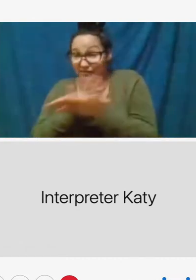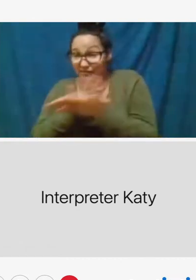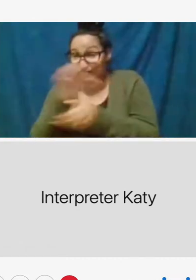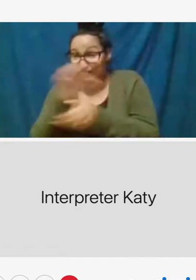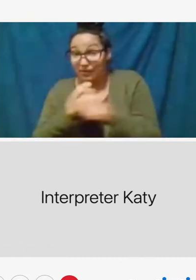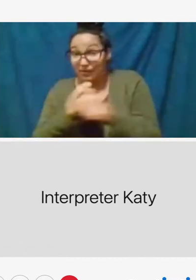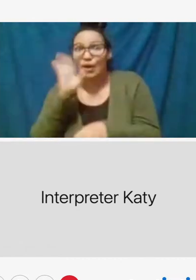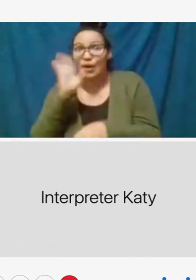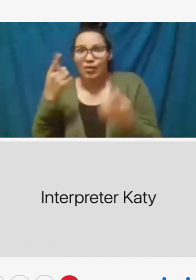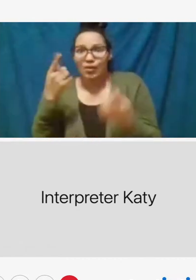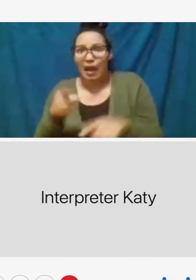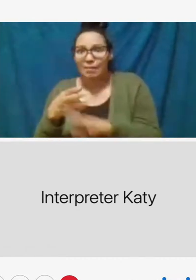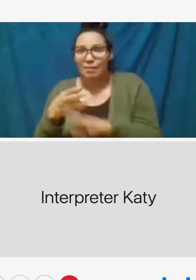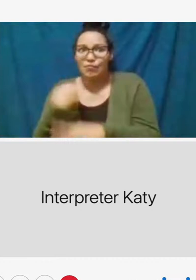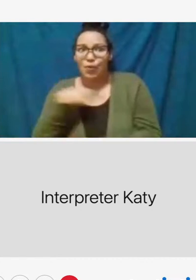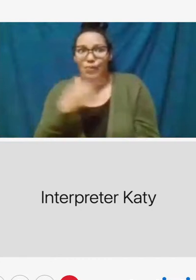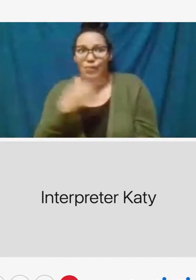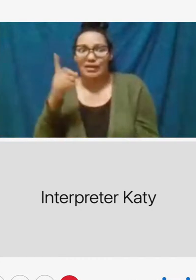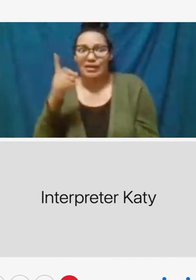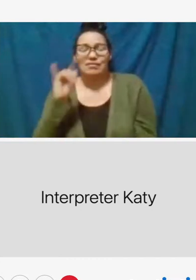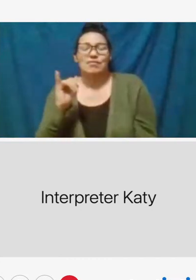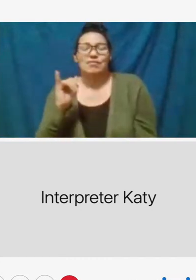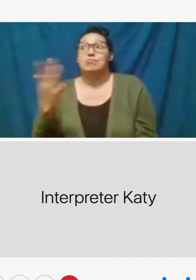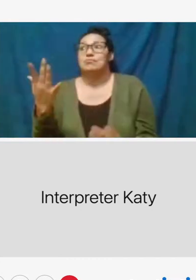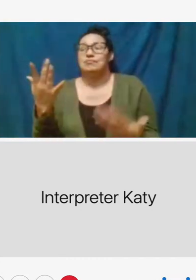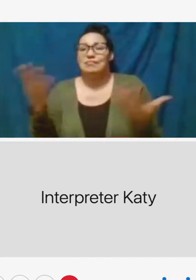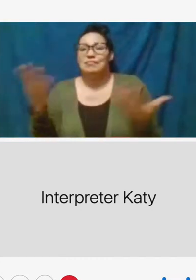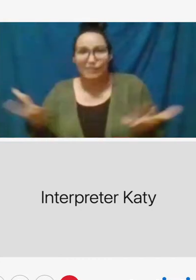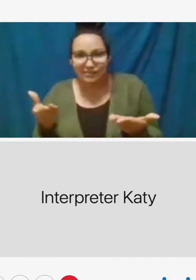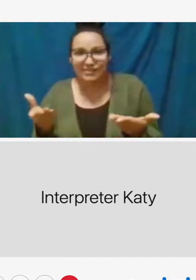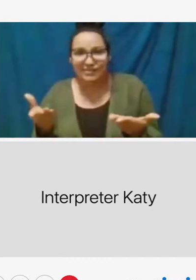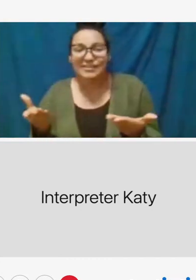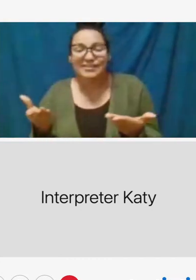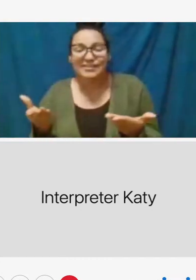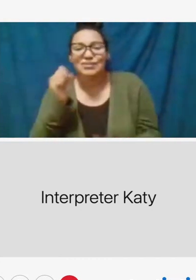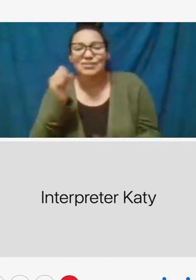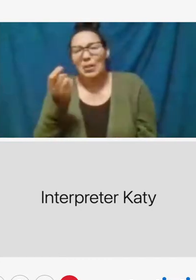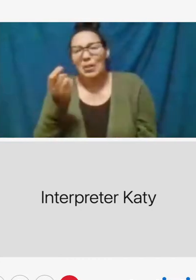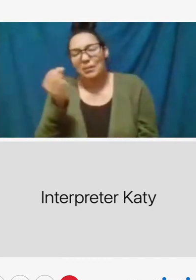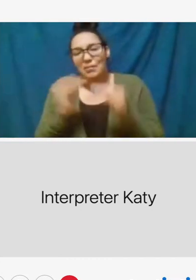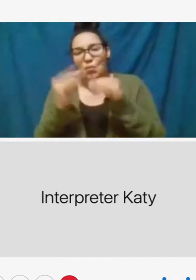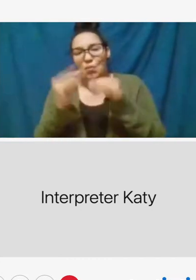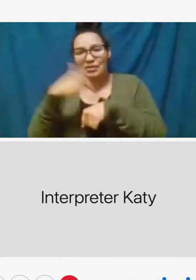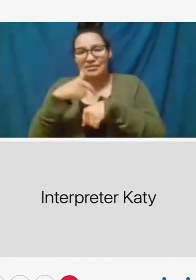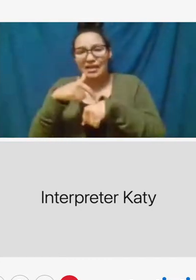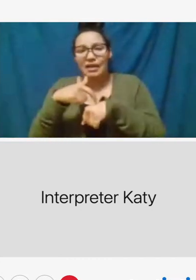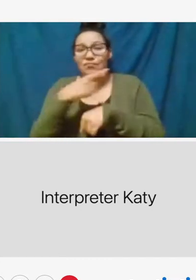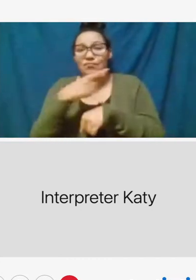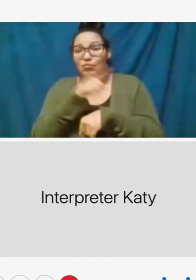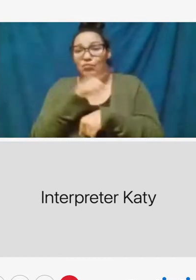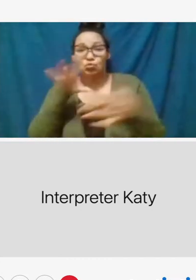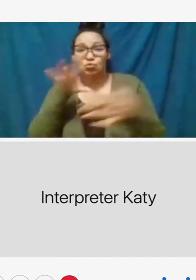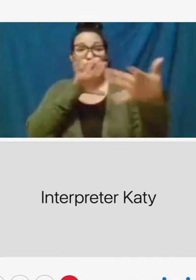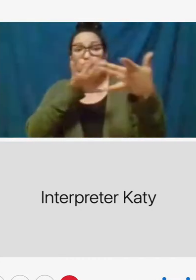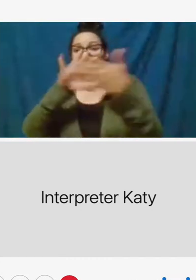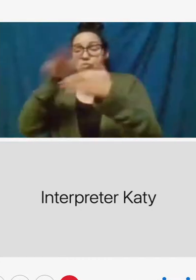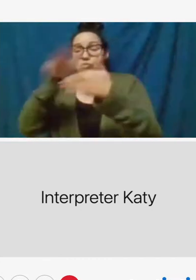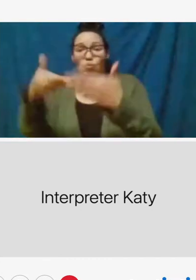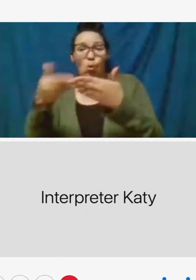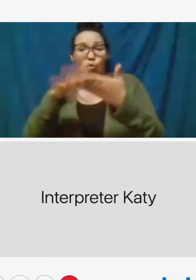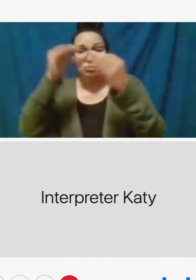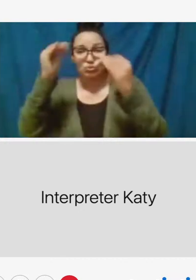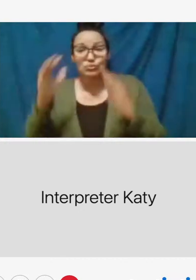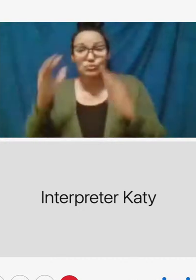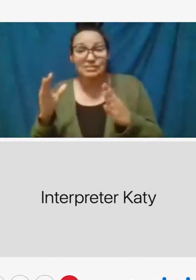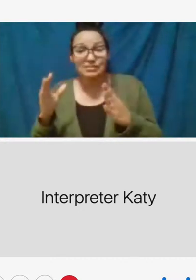it and uh so there's just a little bit more time for you to reach out to all the students and and keep